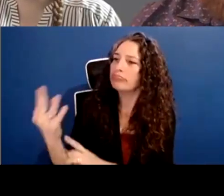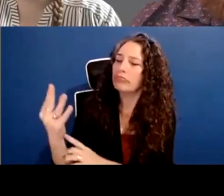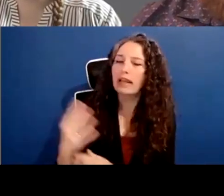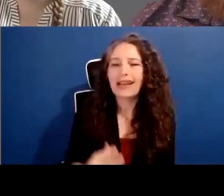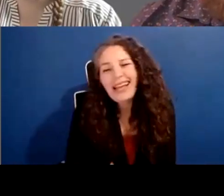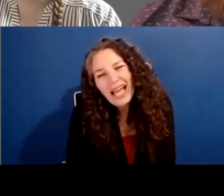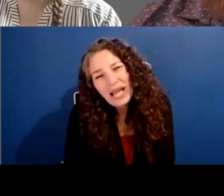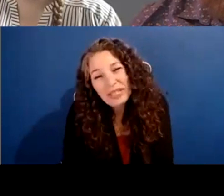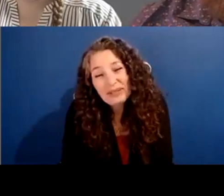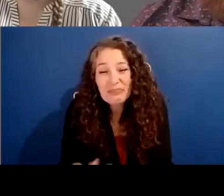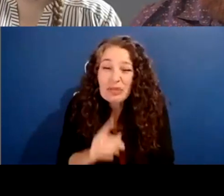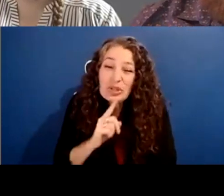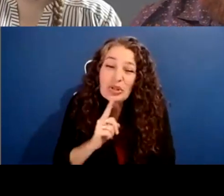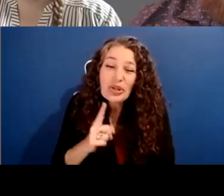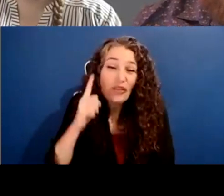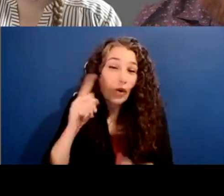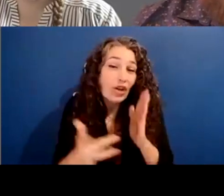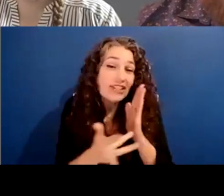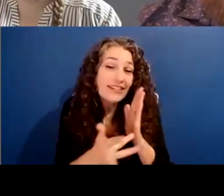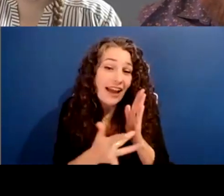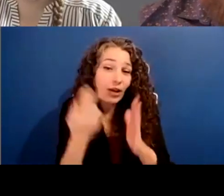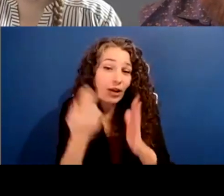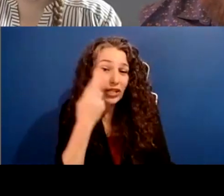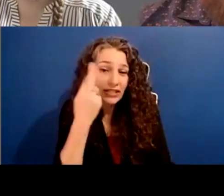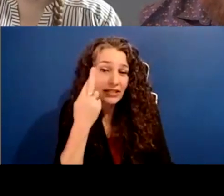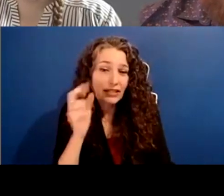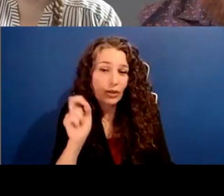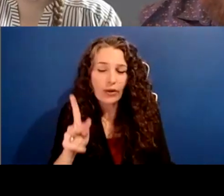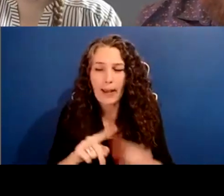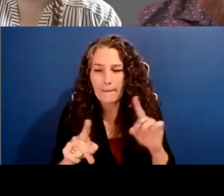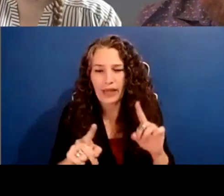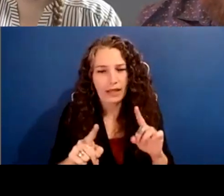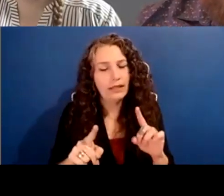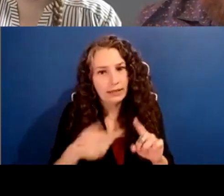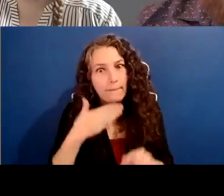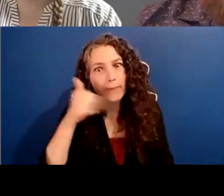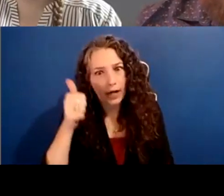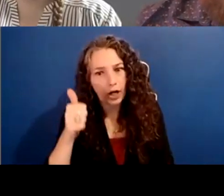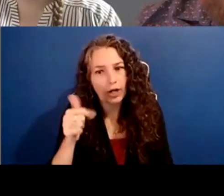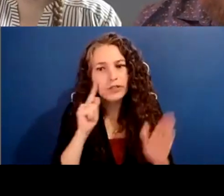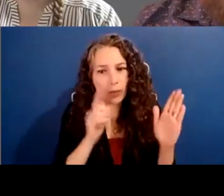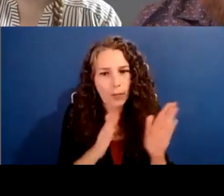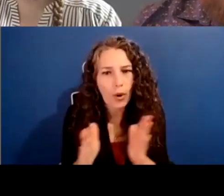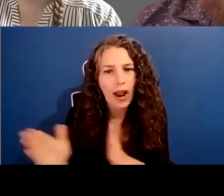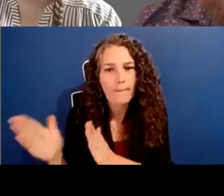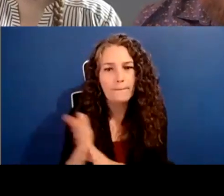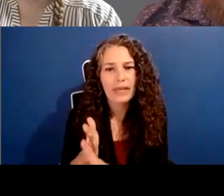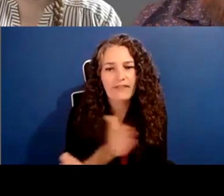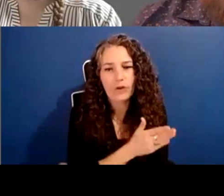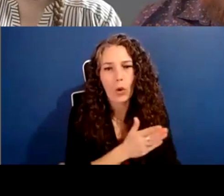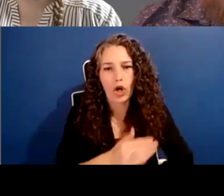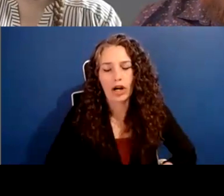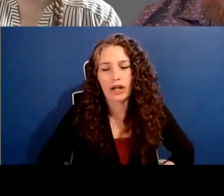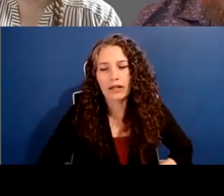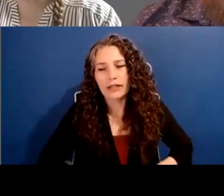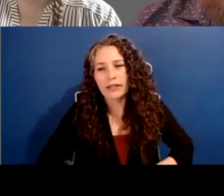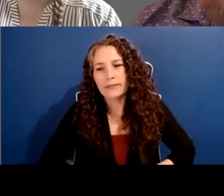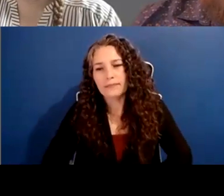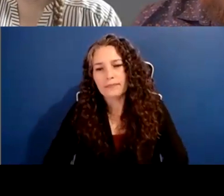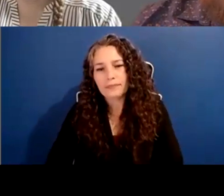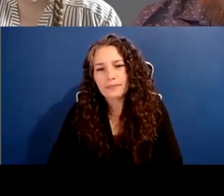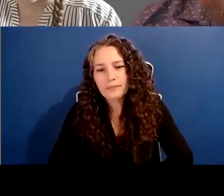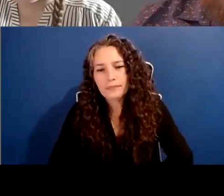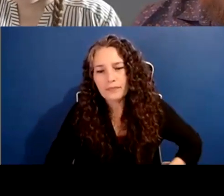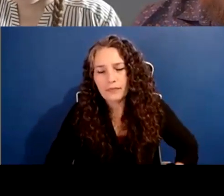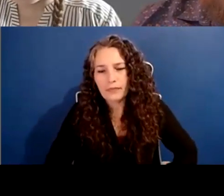but I think it's helpful to do some prep beforehand. And like you said, Ben,